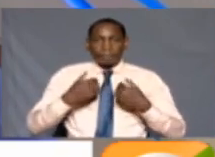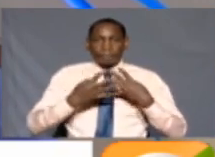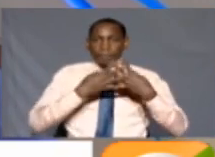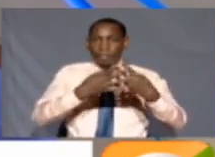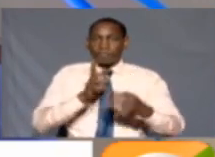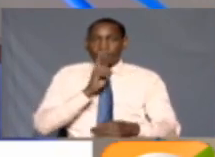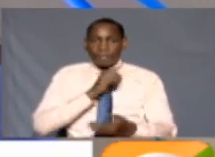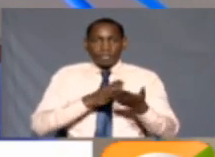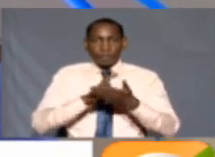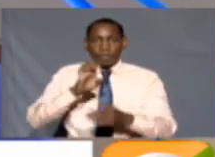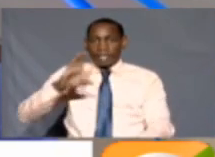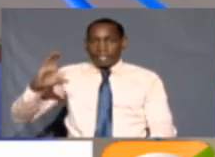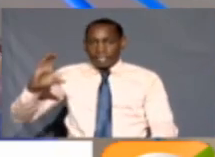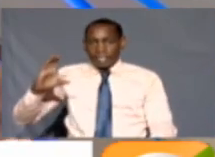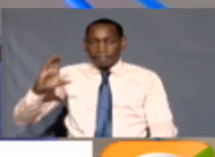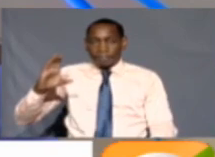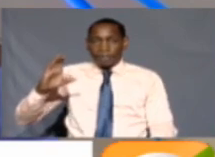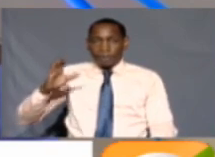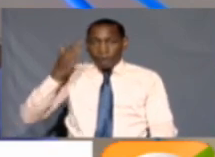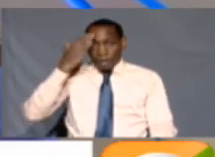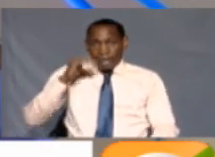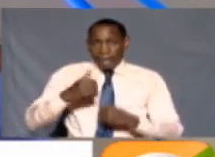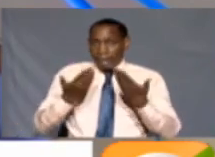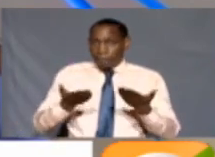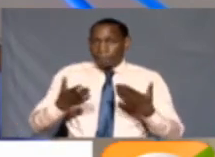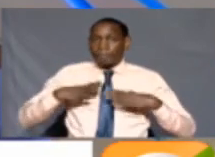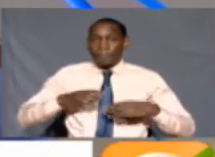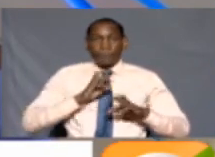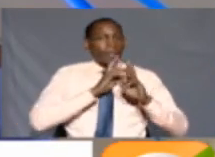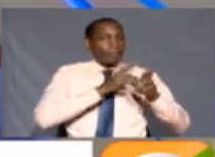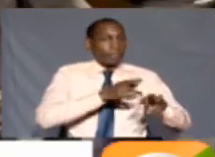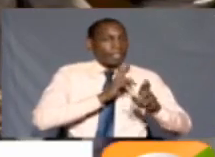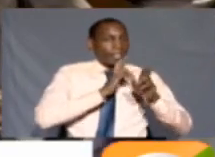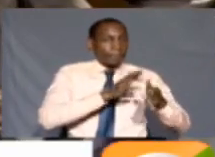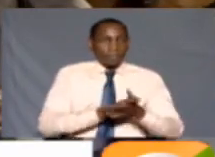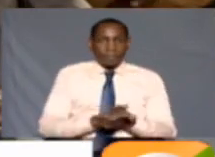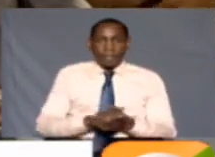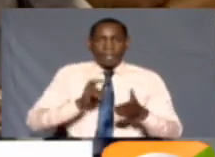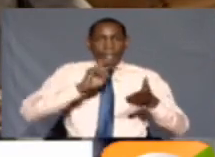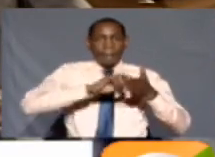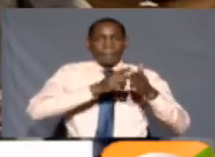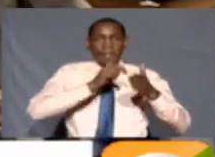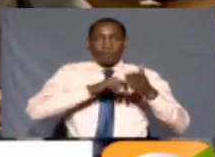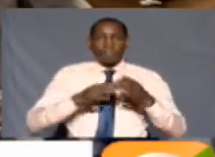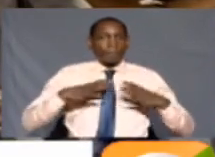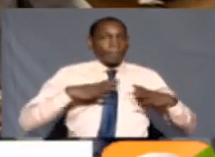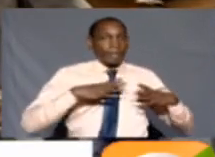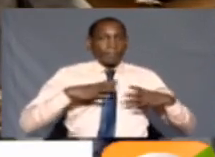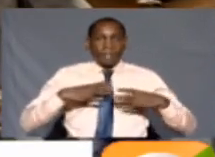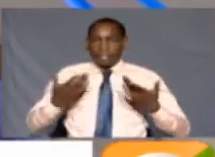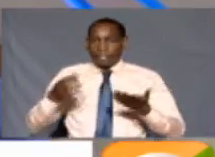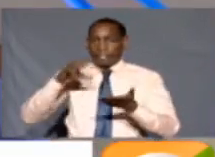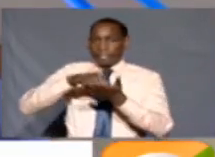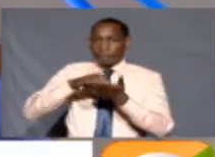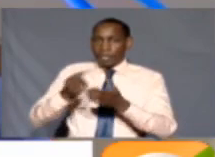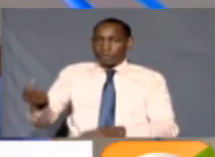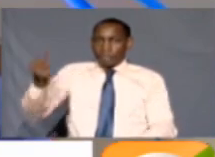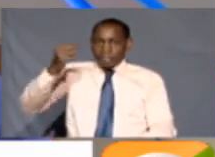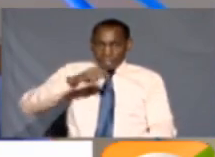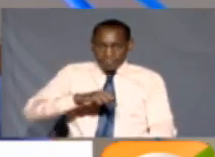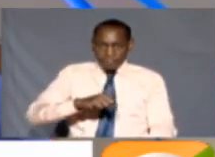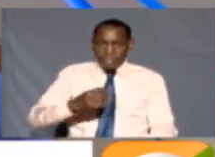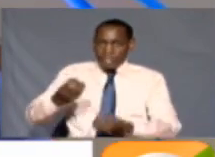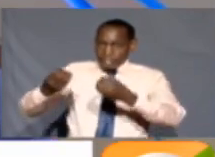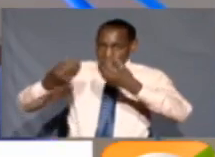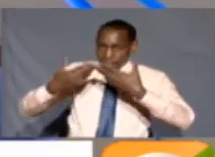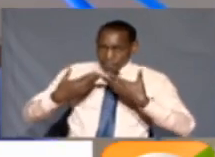EACC is actually as a result of whistleblowers. What do you mean chest thumping, though? Chest stamping is a situation whereby you come to us, you